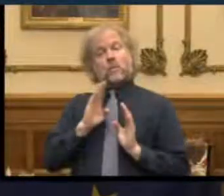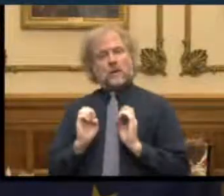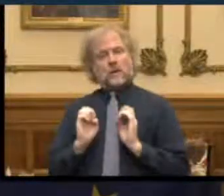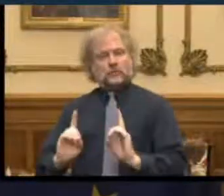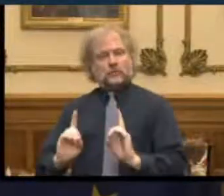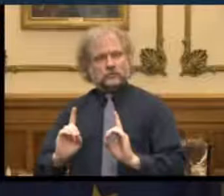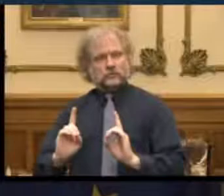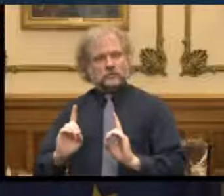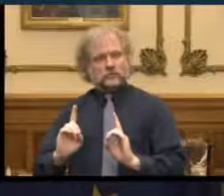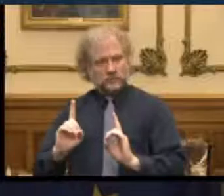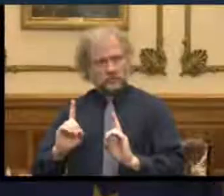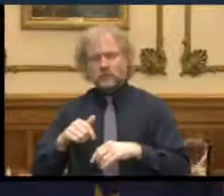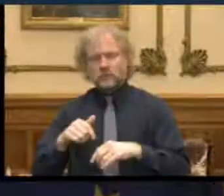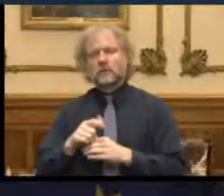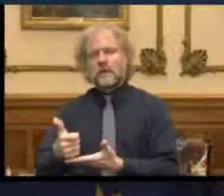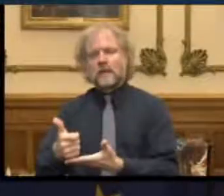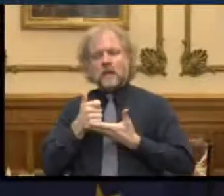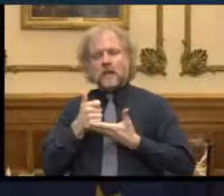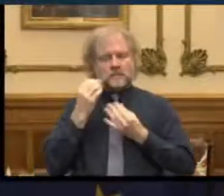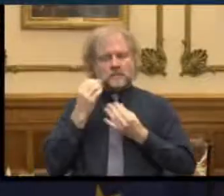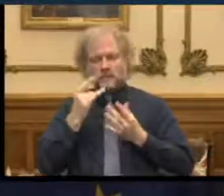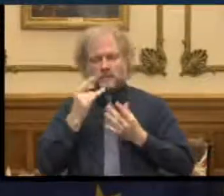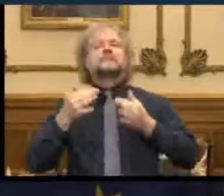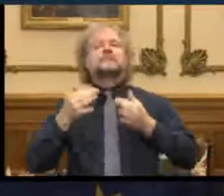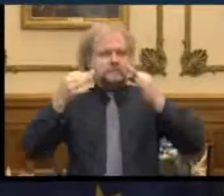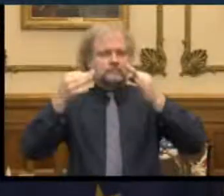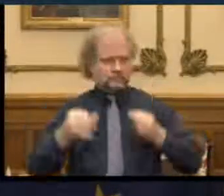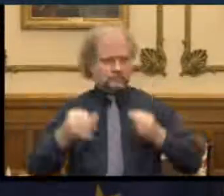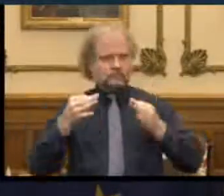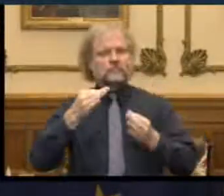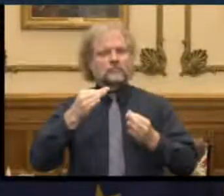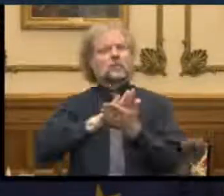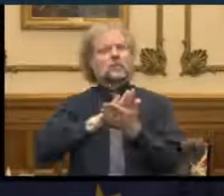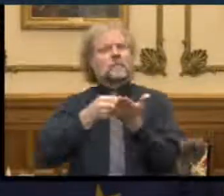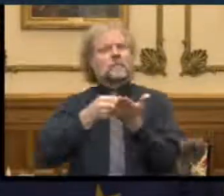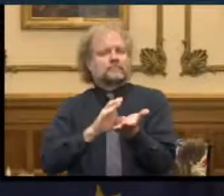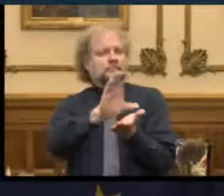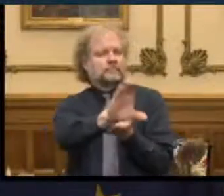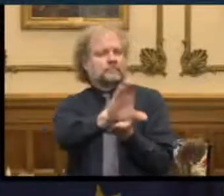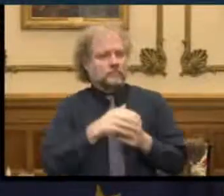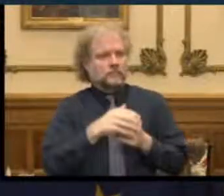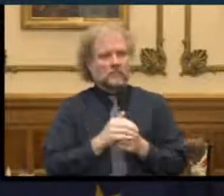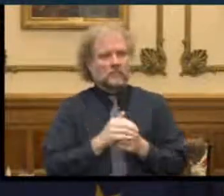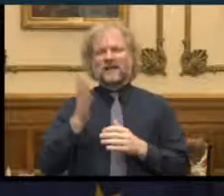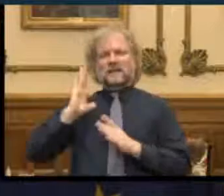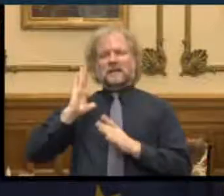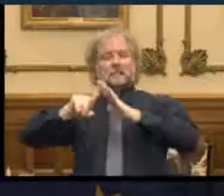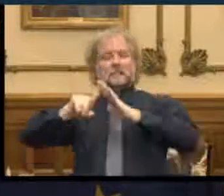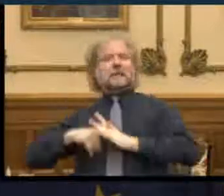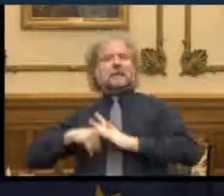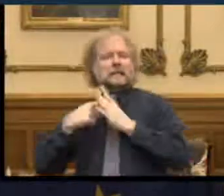has helped us reach a resolution on school funding. I've said from the very beginning